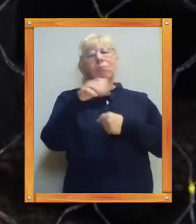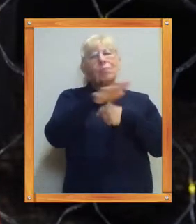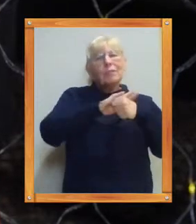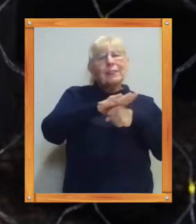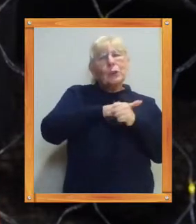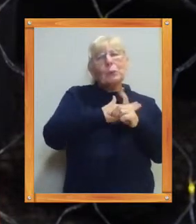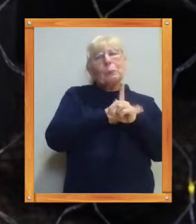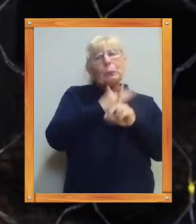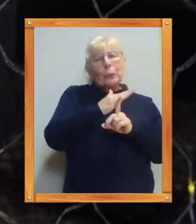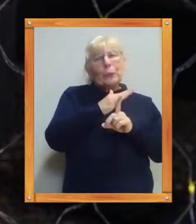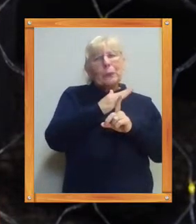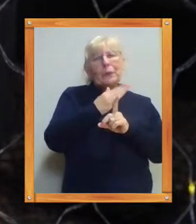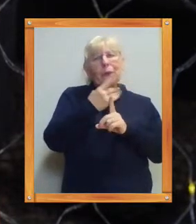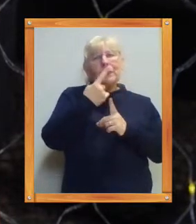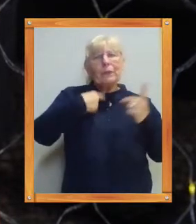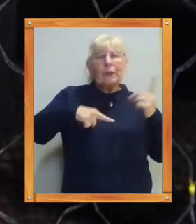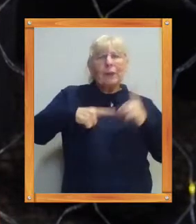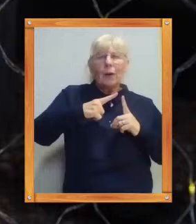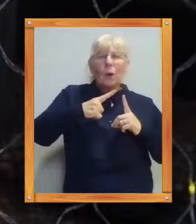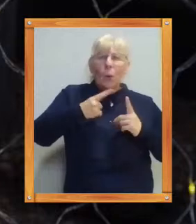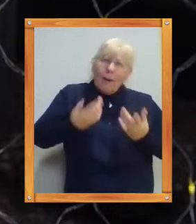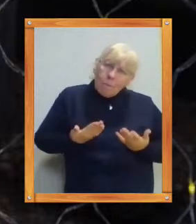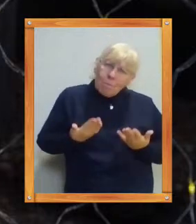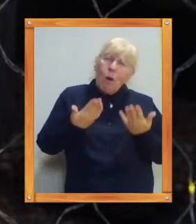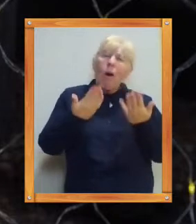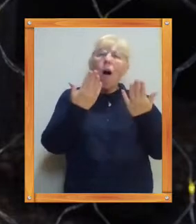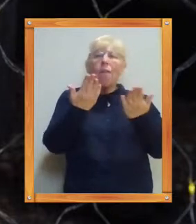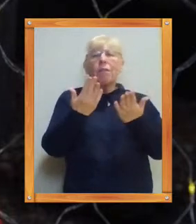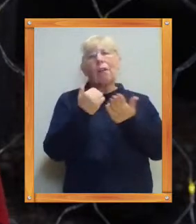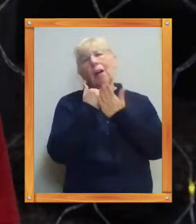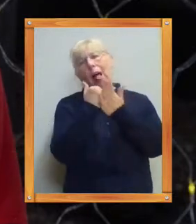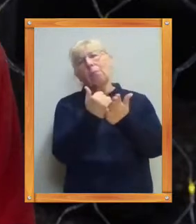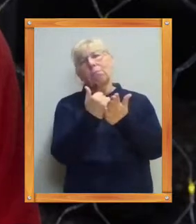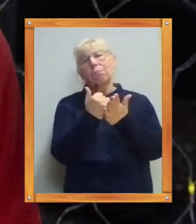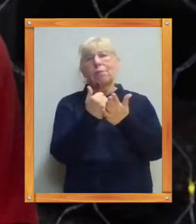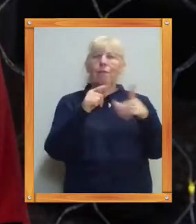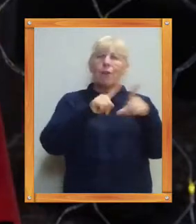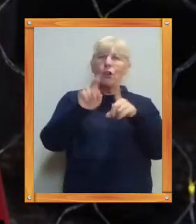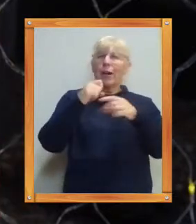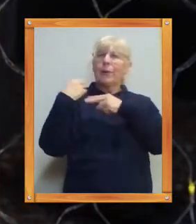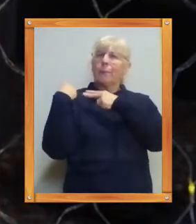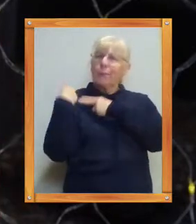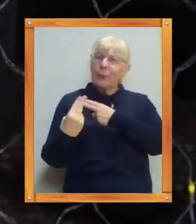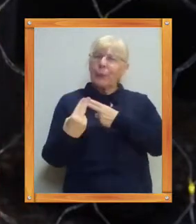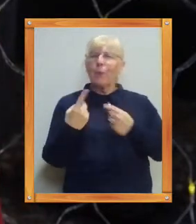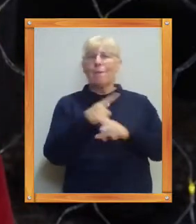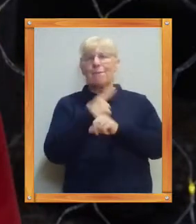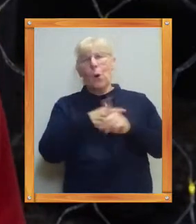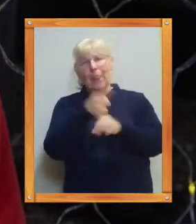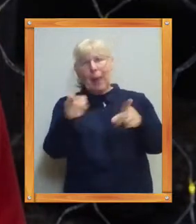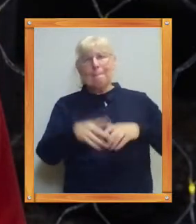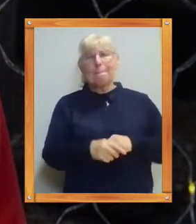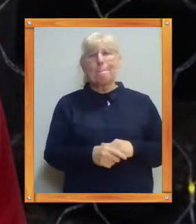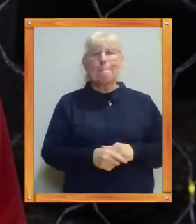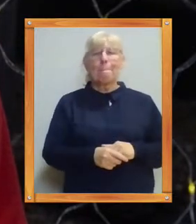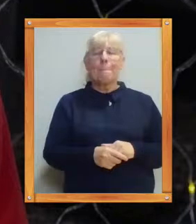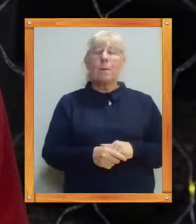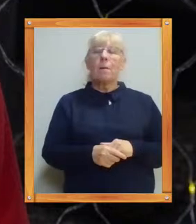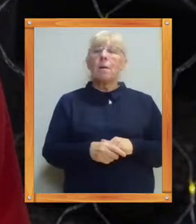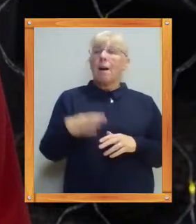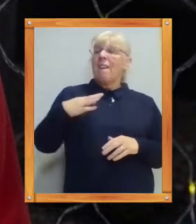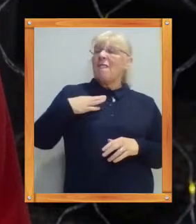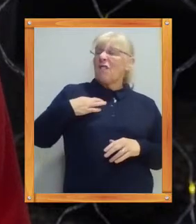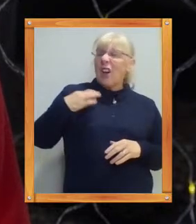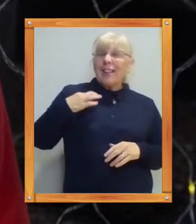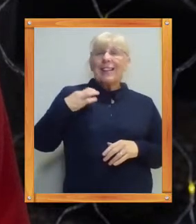we can to ease their burden. Across the borough, our charities, volunteer groups, and individuals